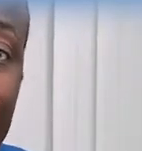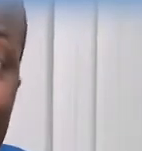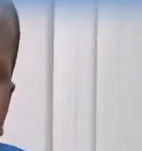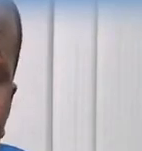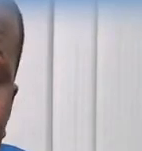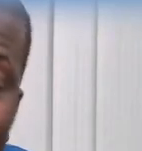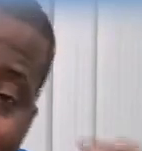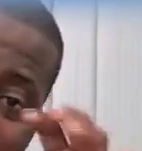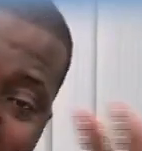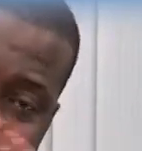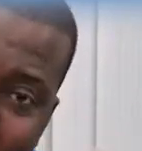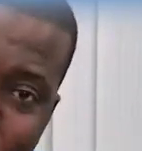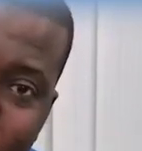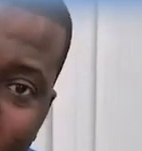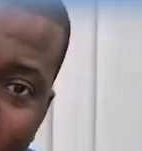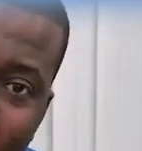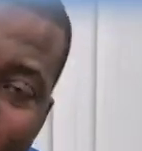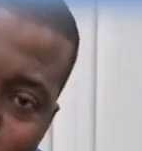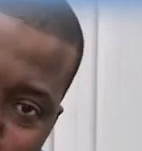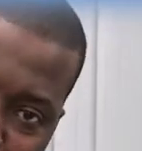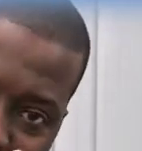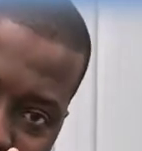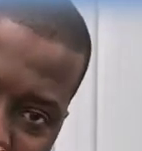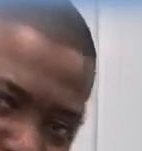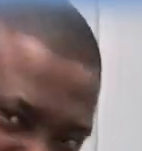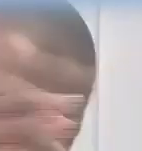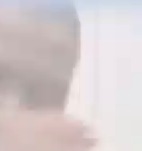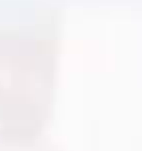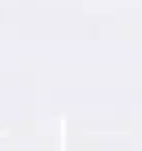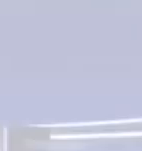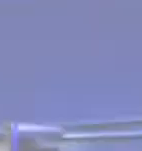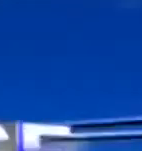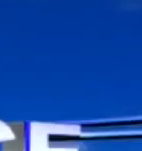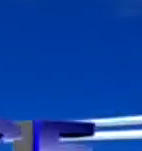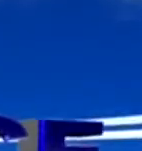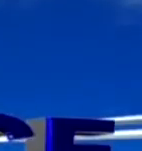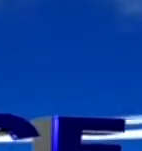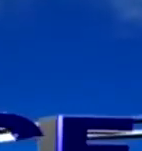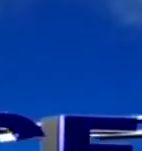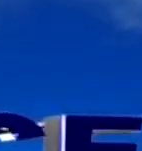e ye ne ana e ye twene bo Kosoship of Yeshua.